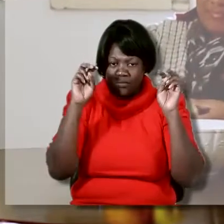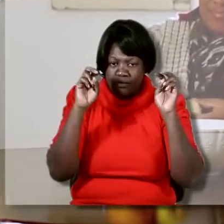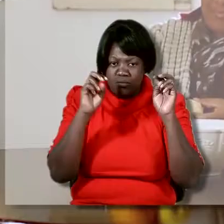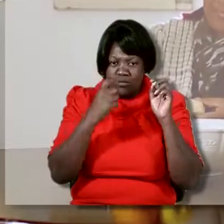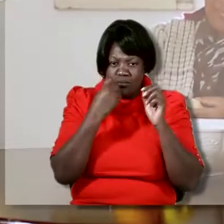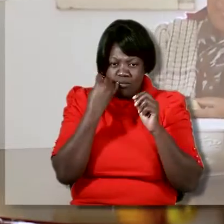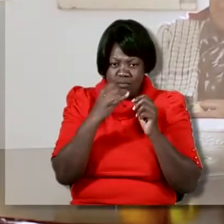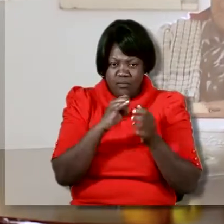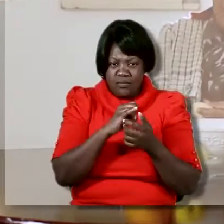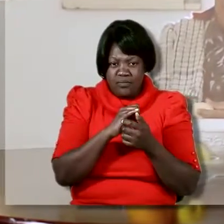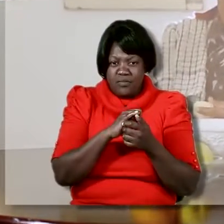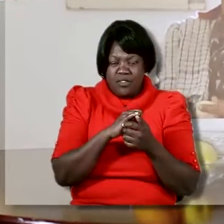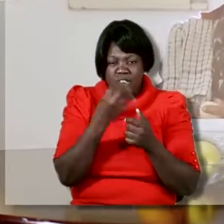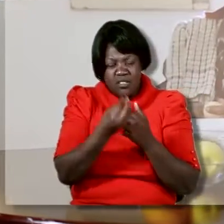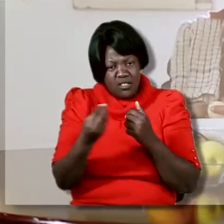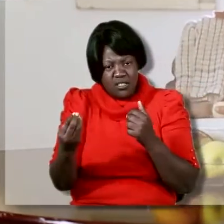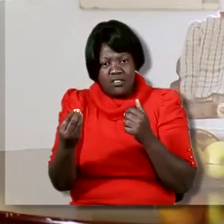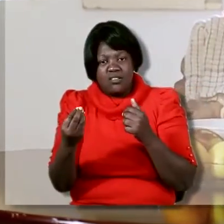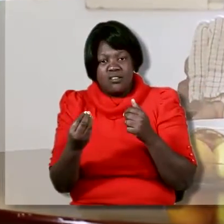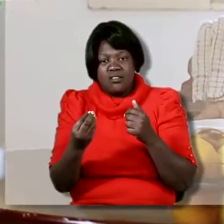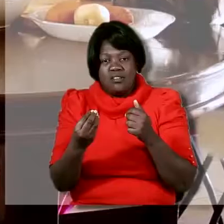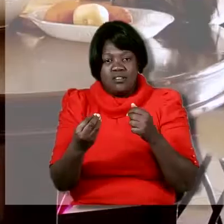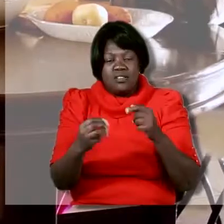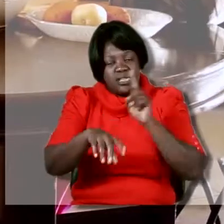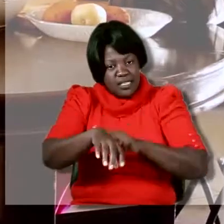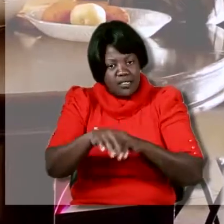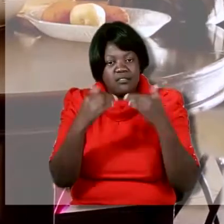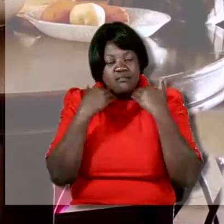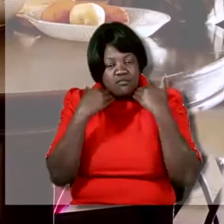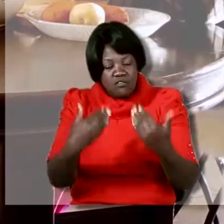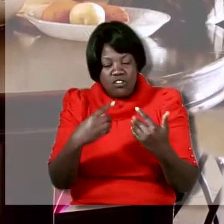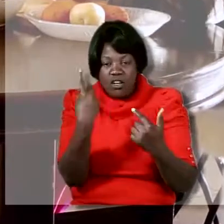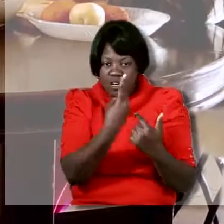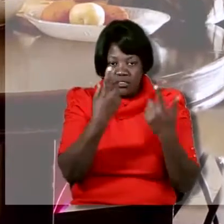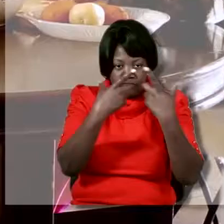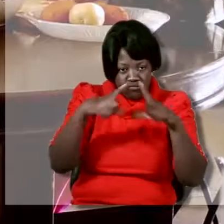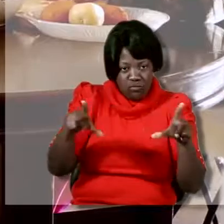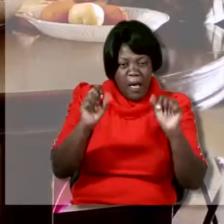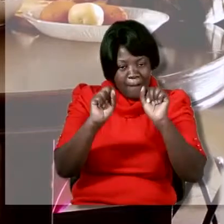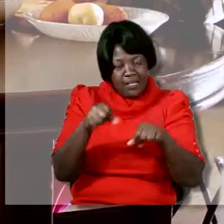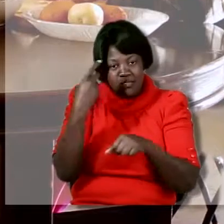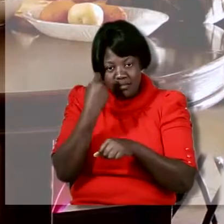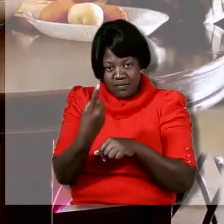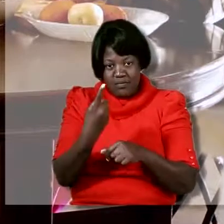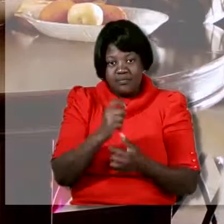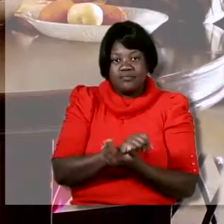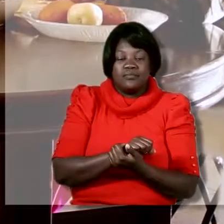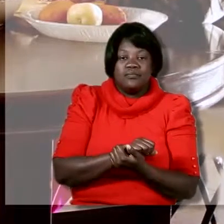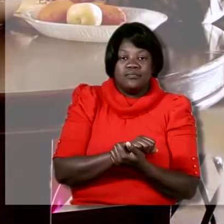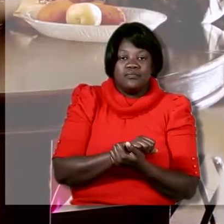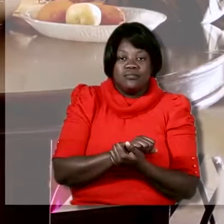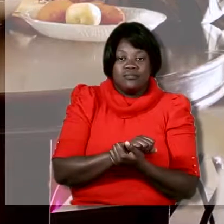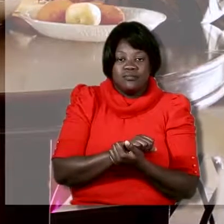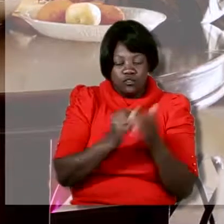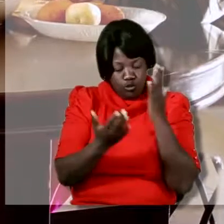like, Leonard, tenses are the core of any language, so you must understand them. Well, Miss Weatherly is